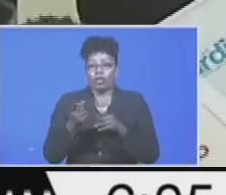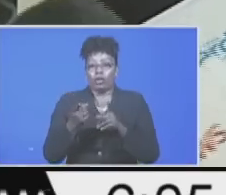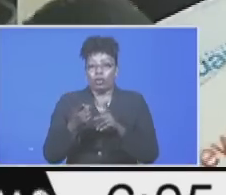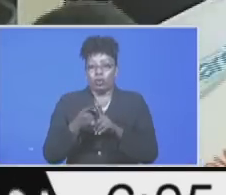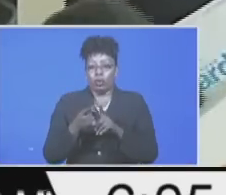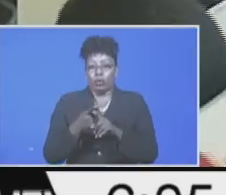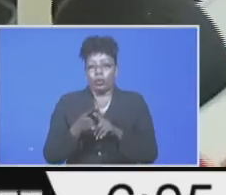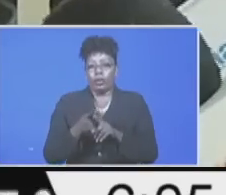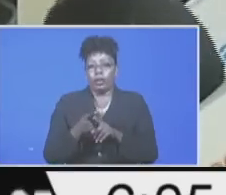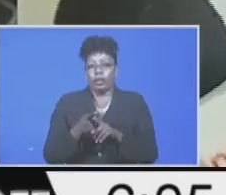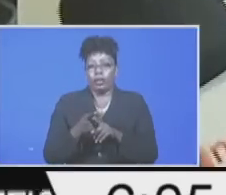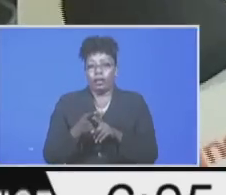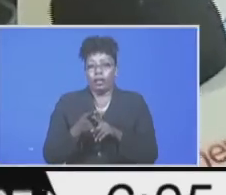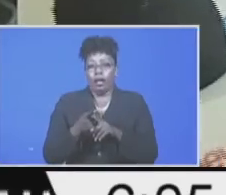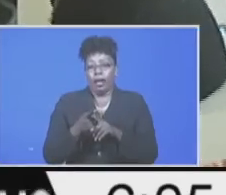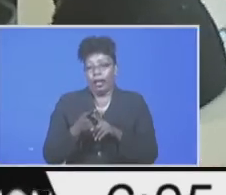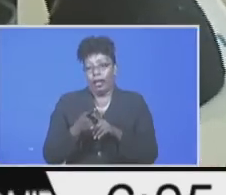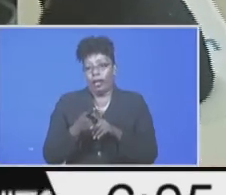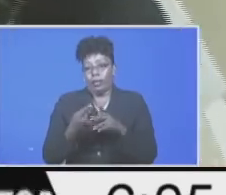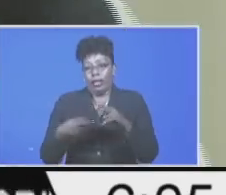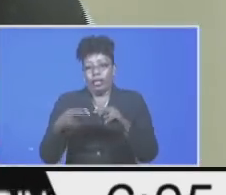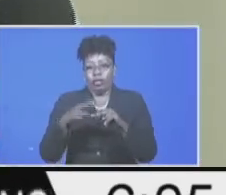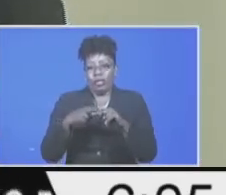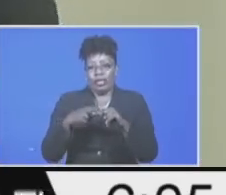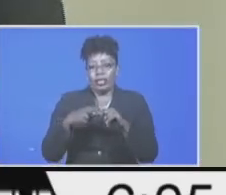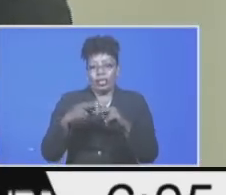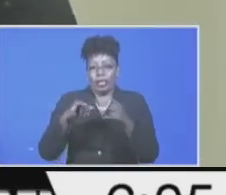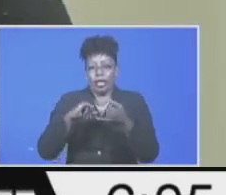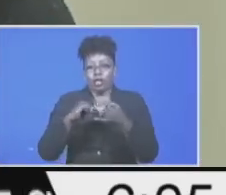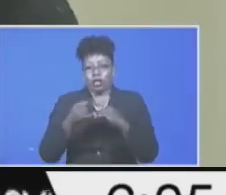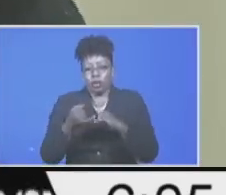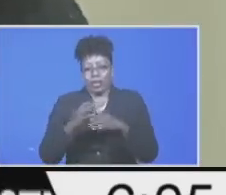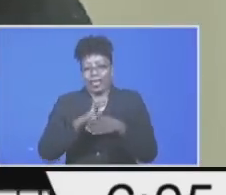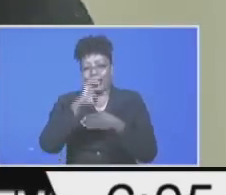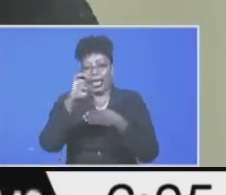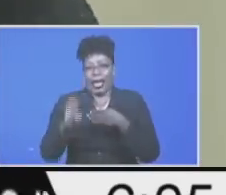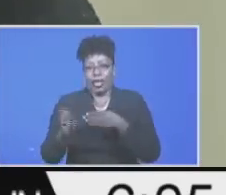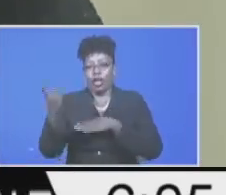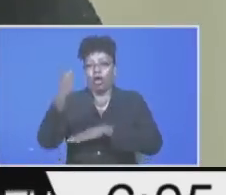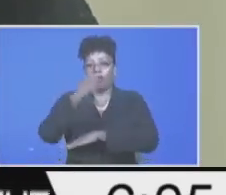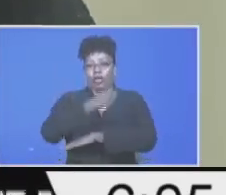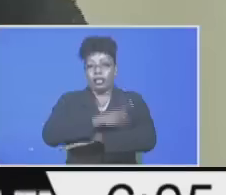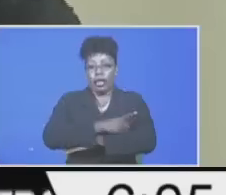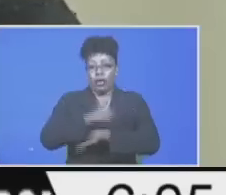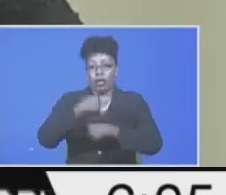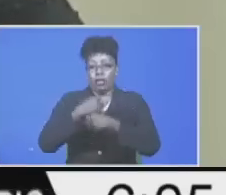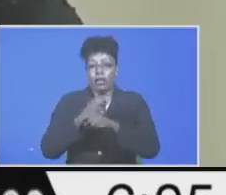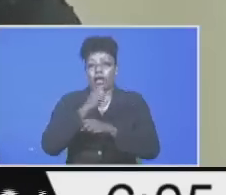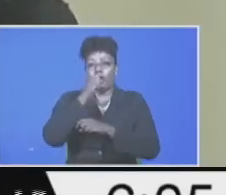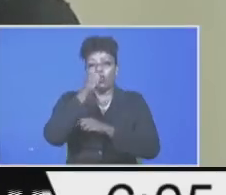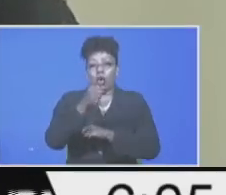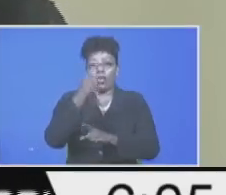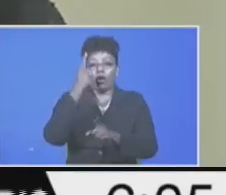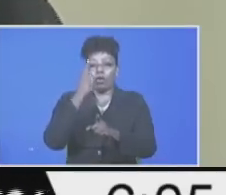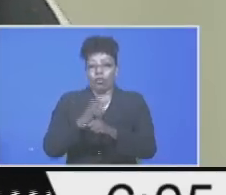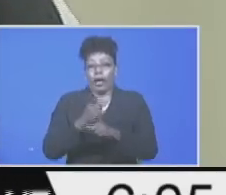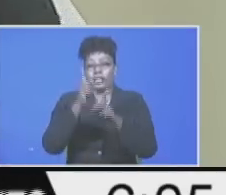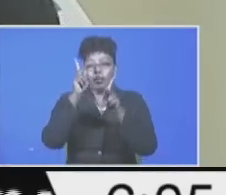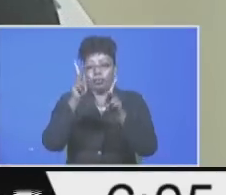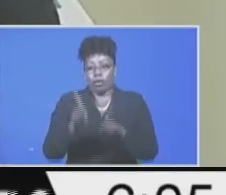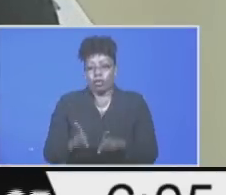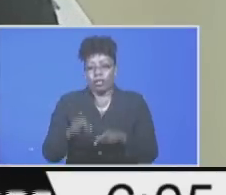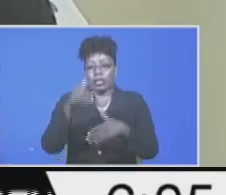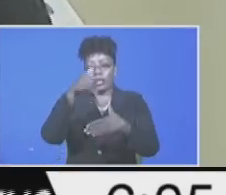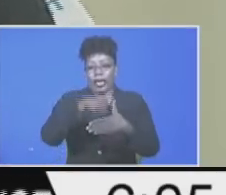conflate issues. At the end of the day, what we try to do is make sure that the right persons are in the right place